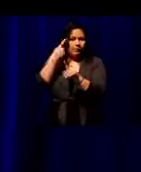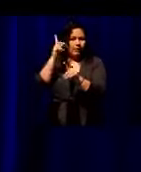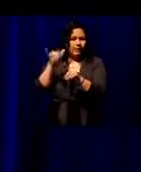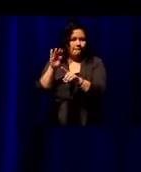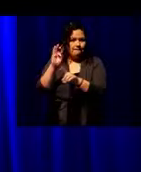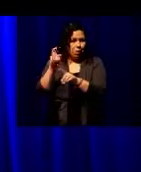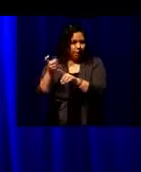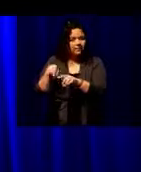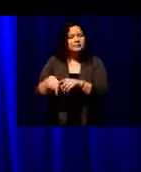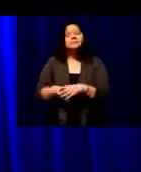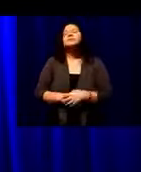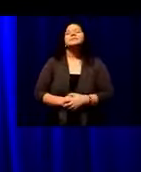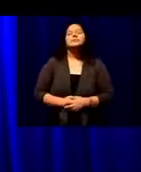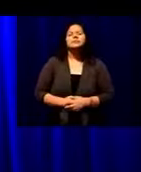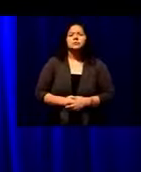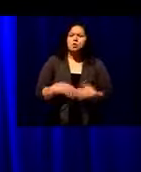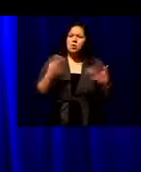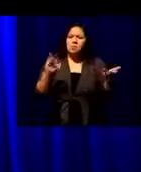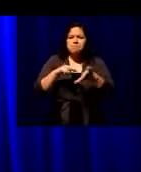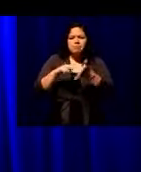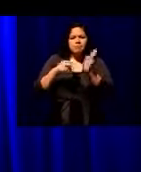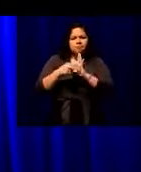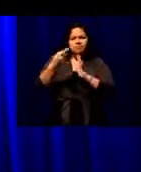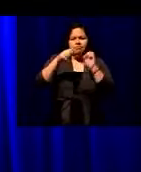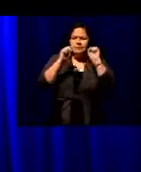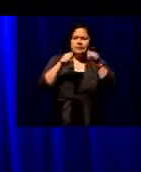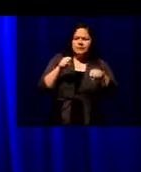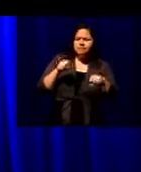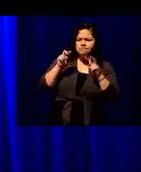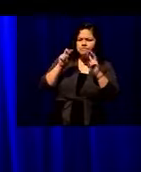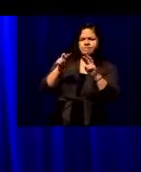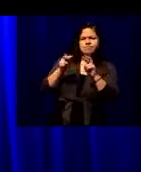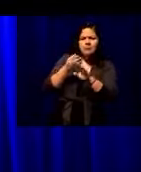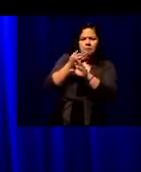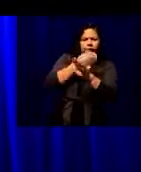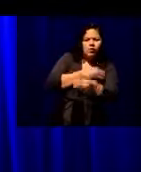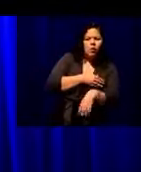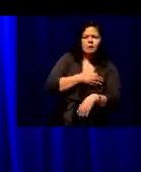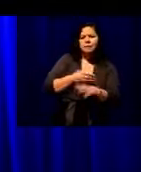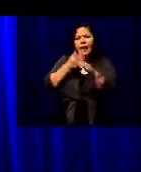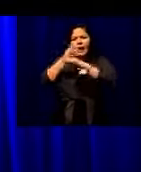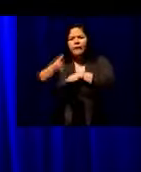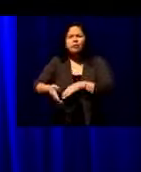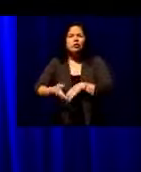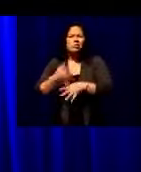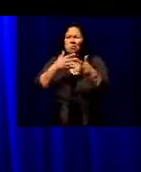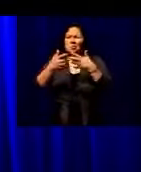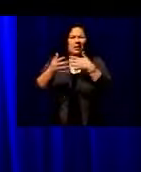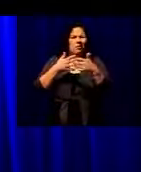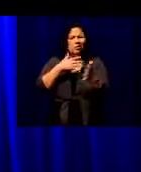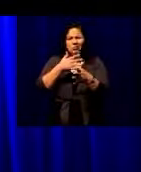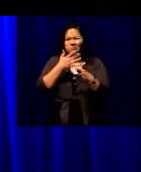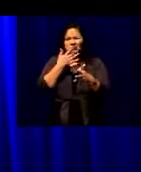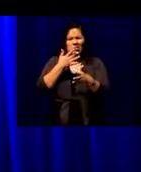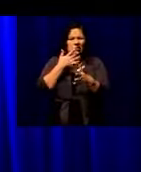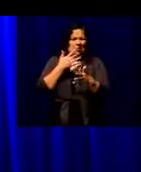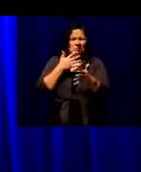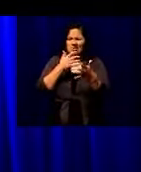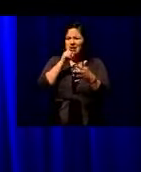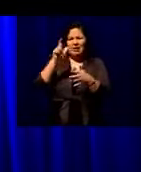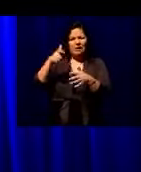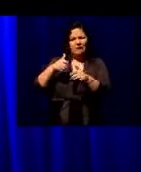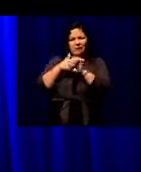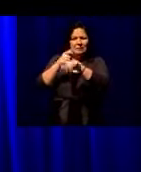is active. So that gives you an opportunity to watch it before, after, whatever you would like to